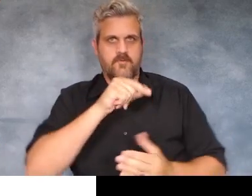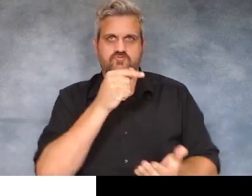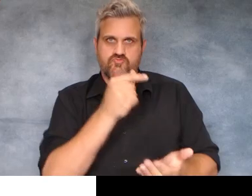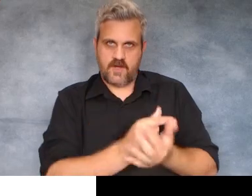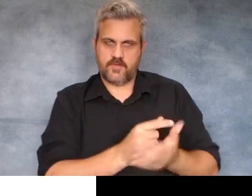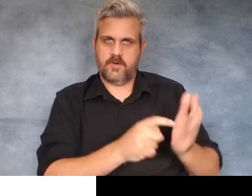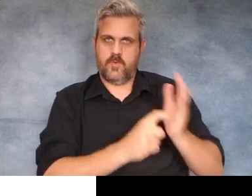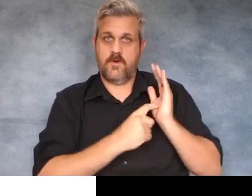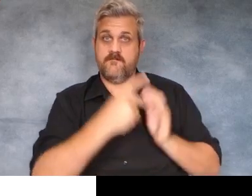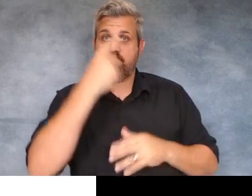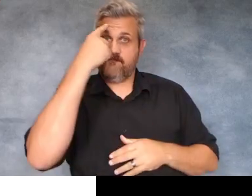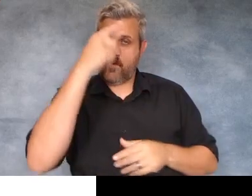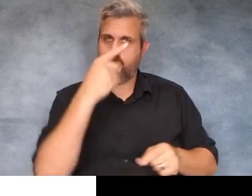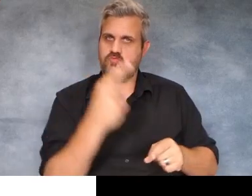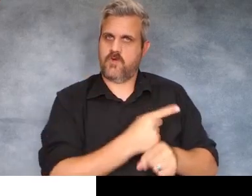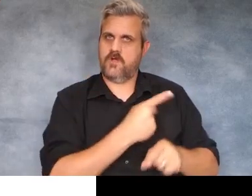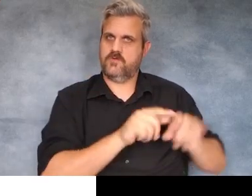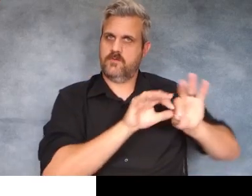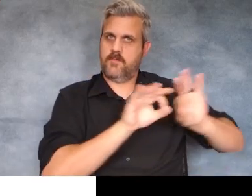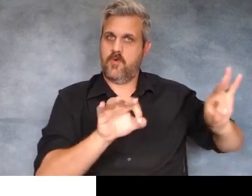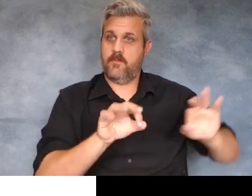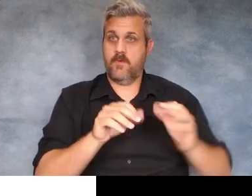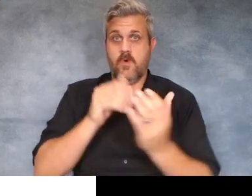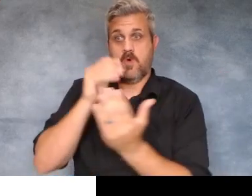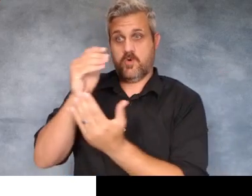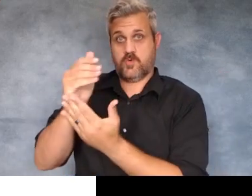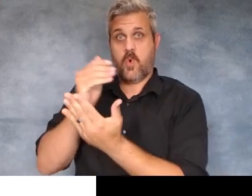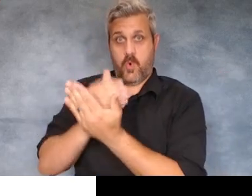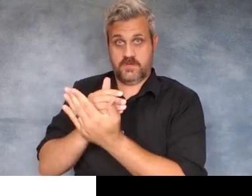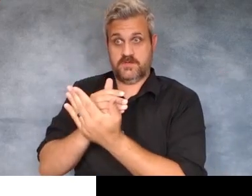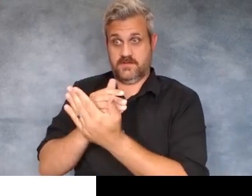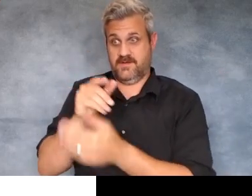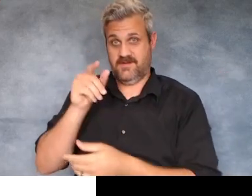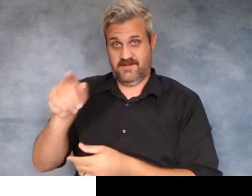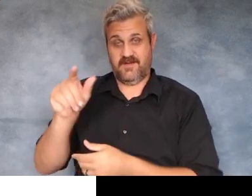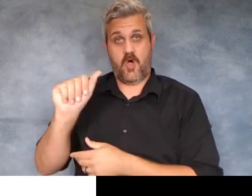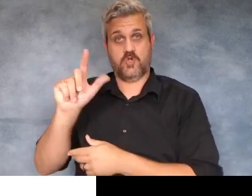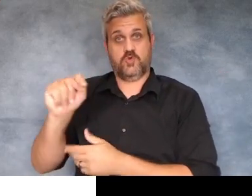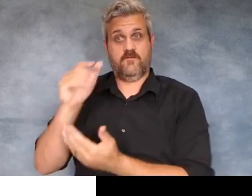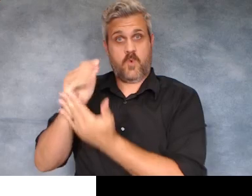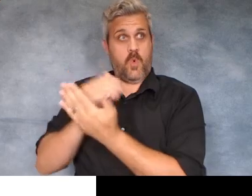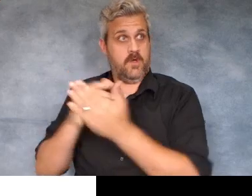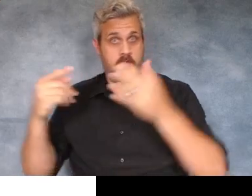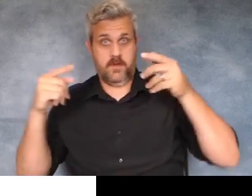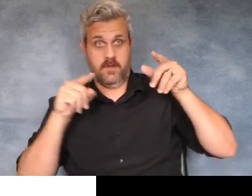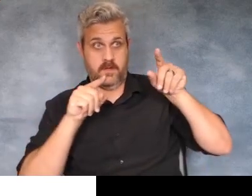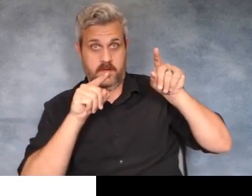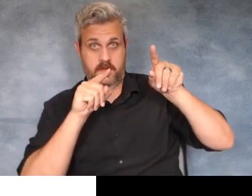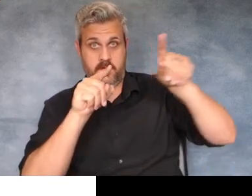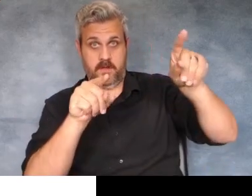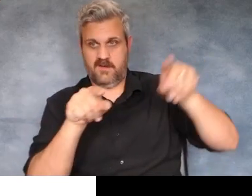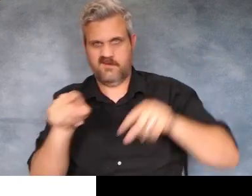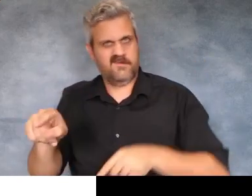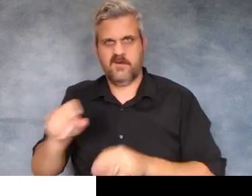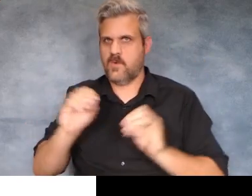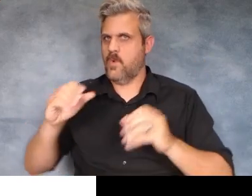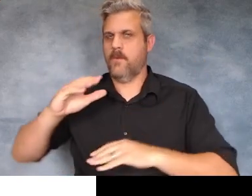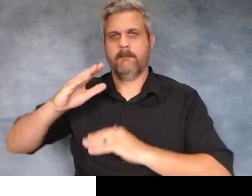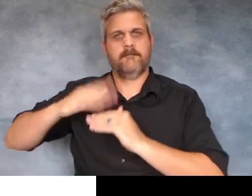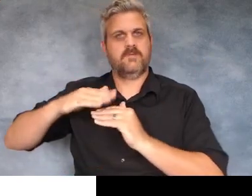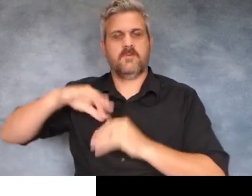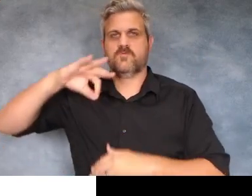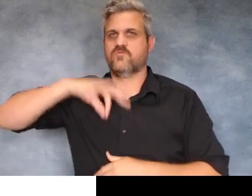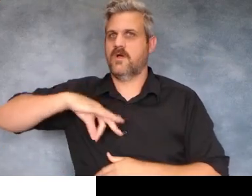school diploma. Courses are aligned to the high school diploma courses. Courses do not have minimum credits, and courses